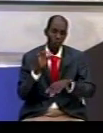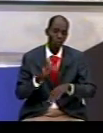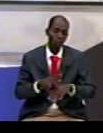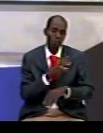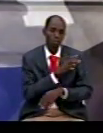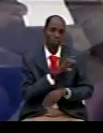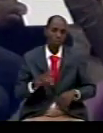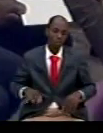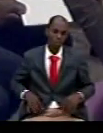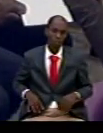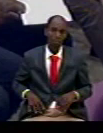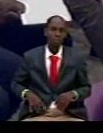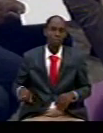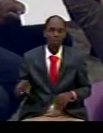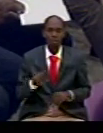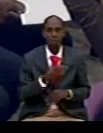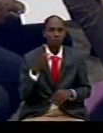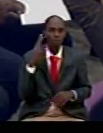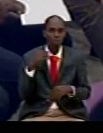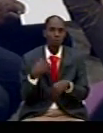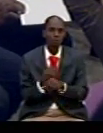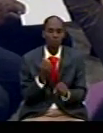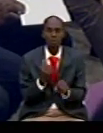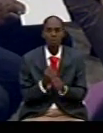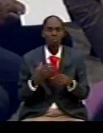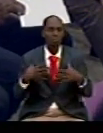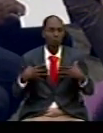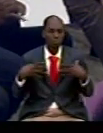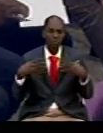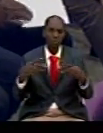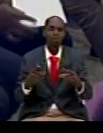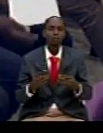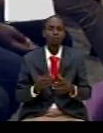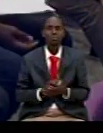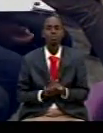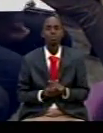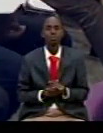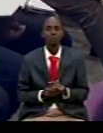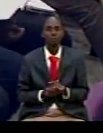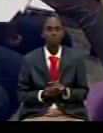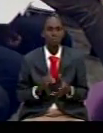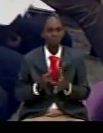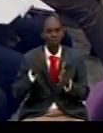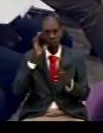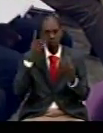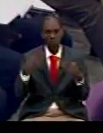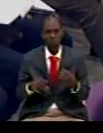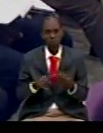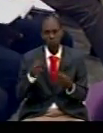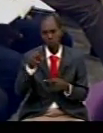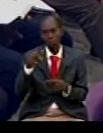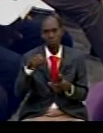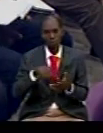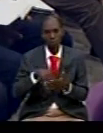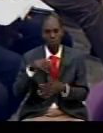him, tell me, were made whole. Going to happen to you